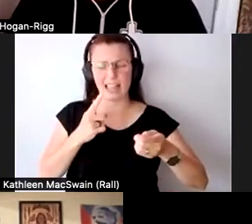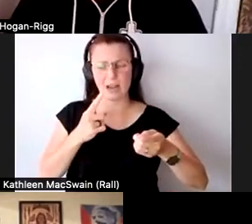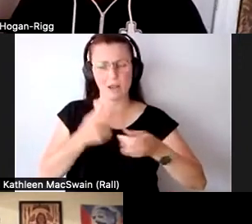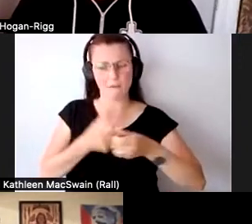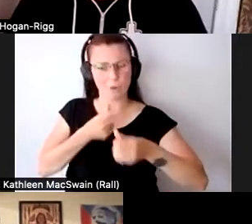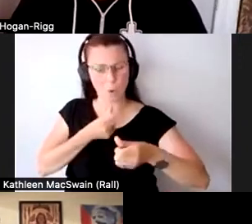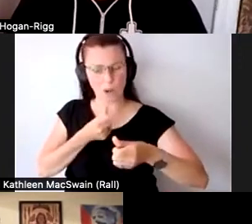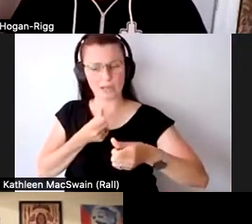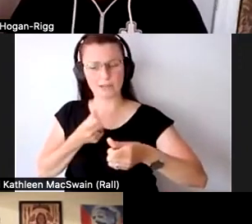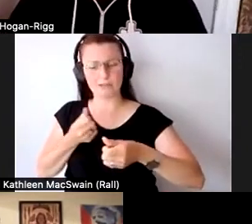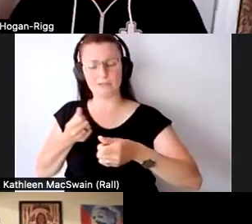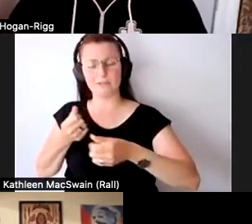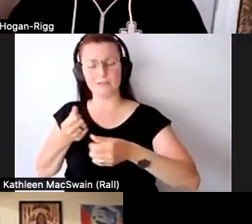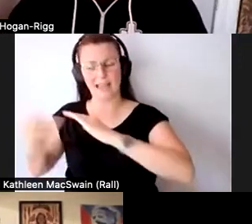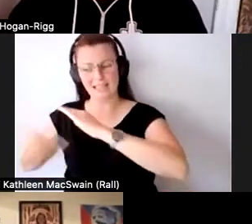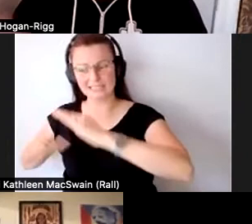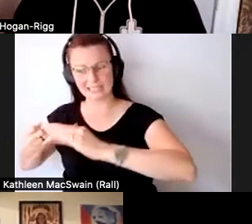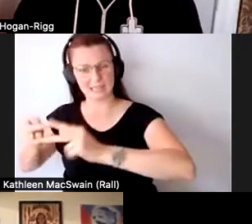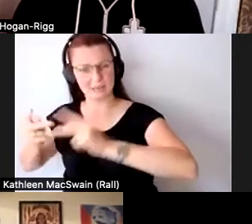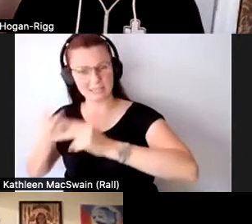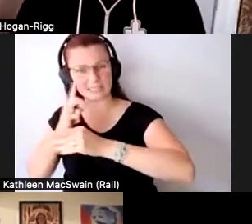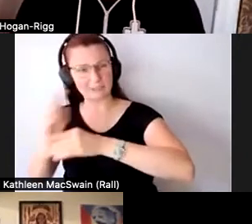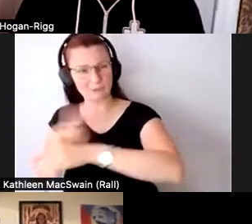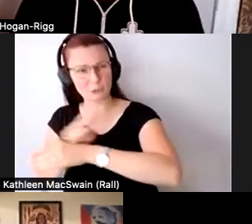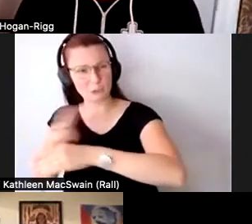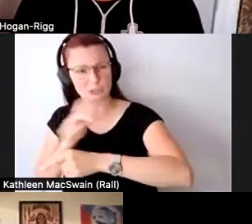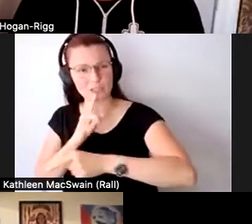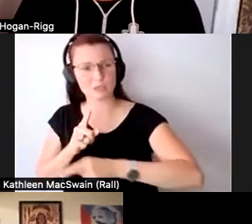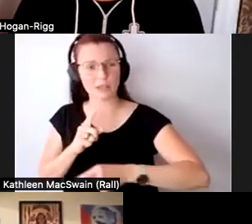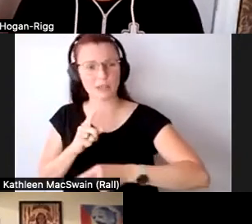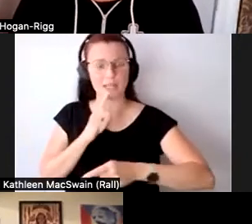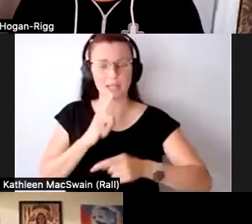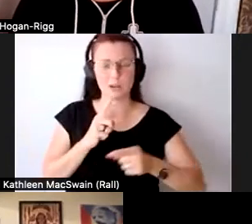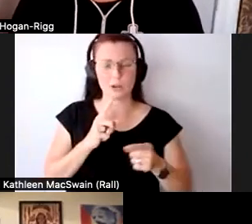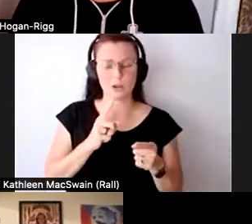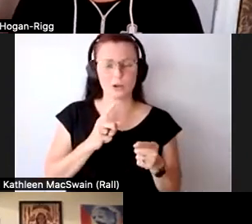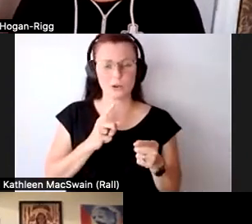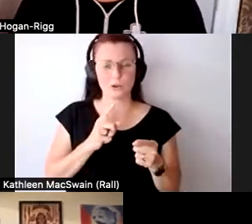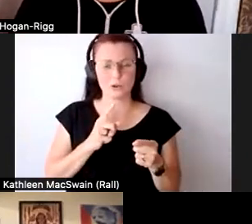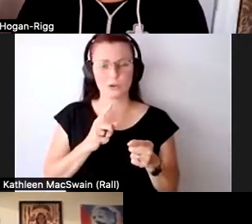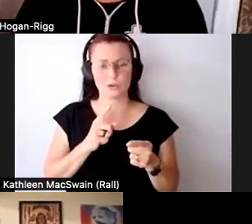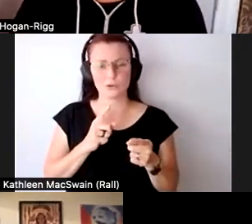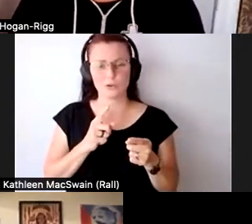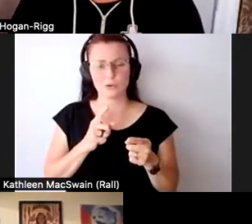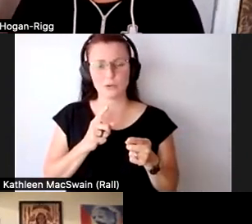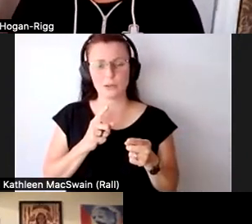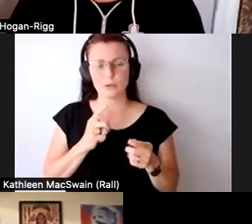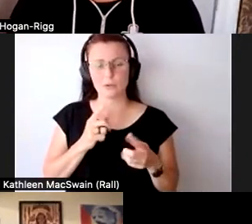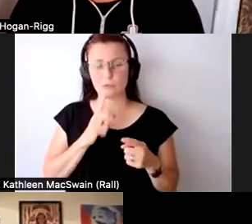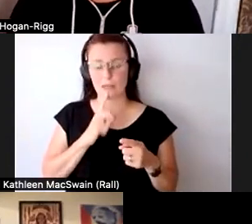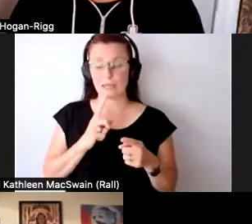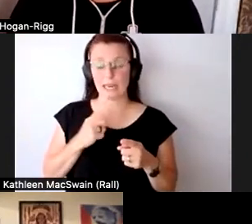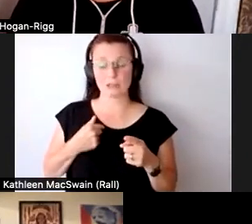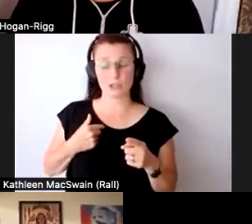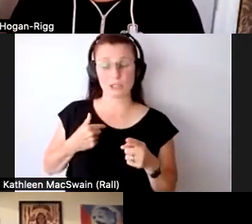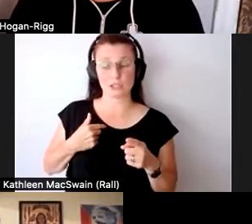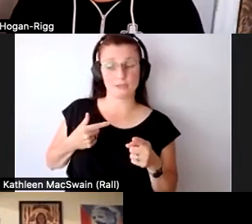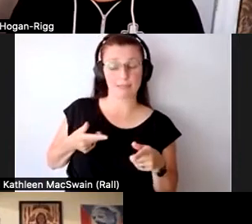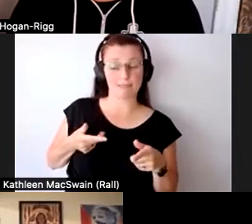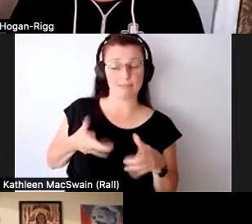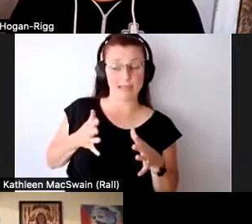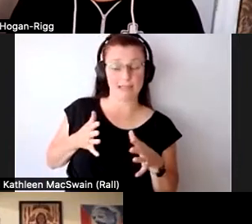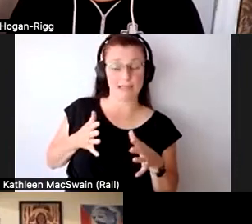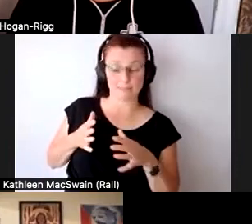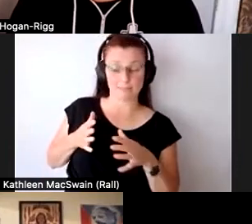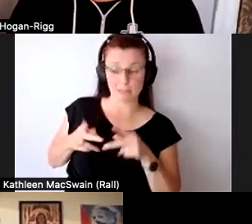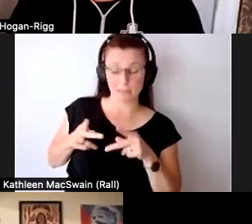know, we're actually kind of choosing to allow these things to kind of continue in neighborhoods that we may not want it to. So that's